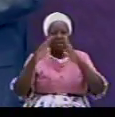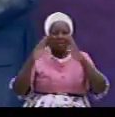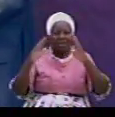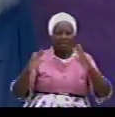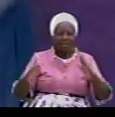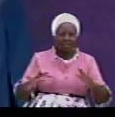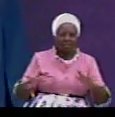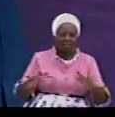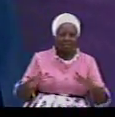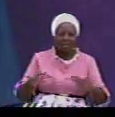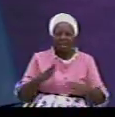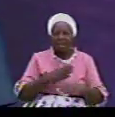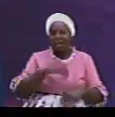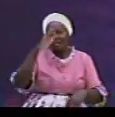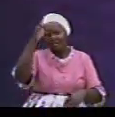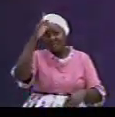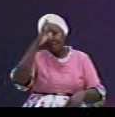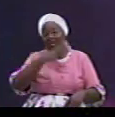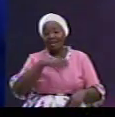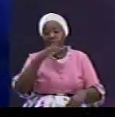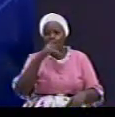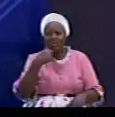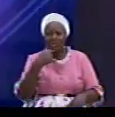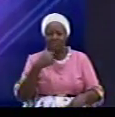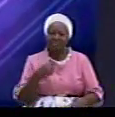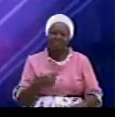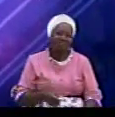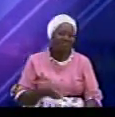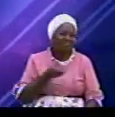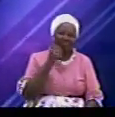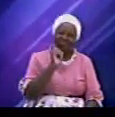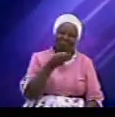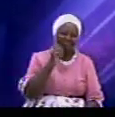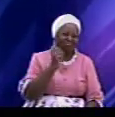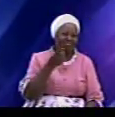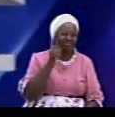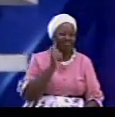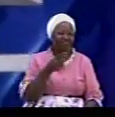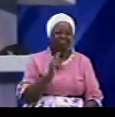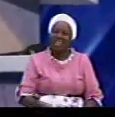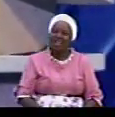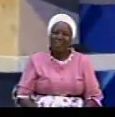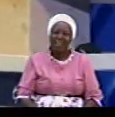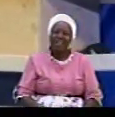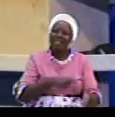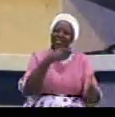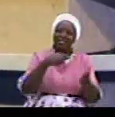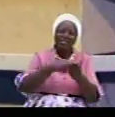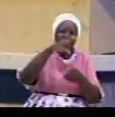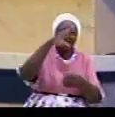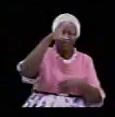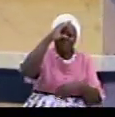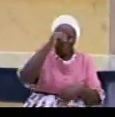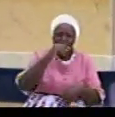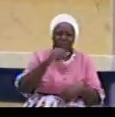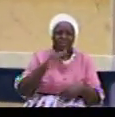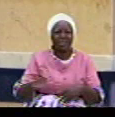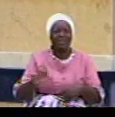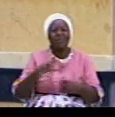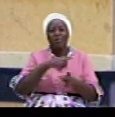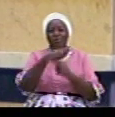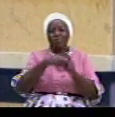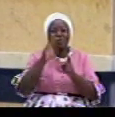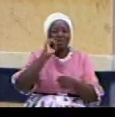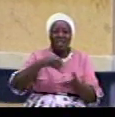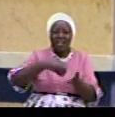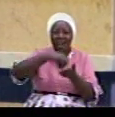and daddy and mommy said, this boy, when will he learn his lesson? Every night we'll